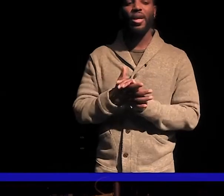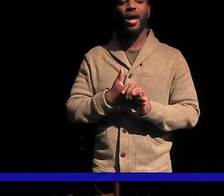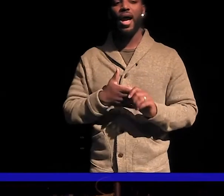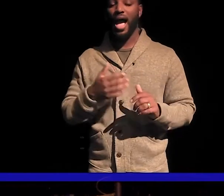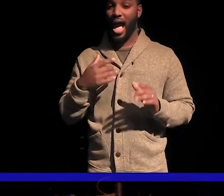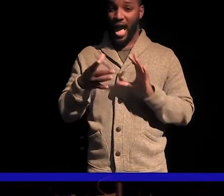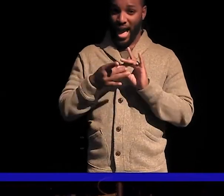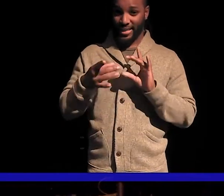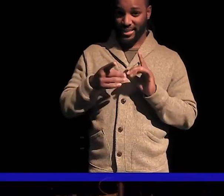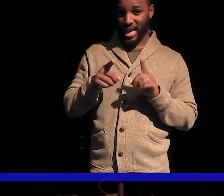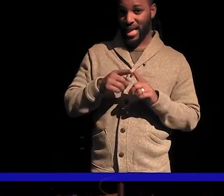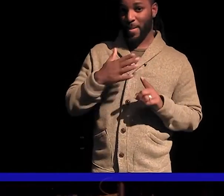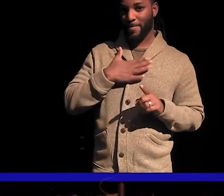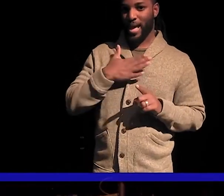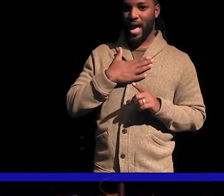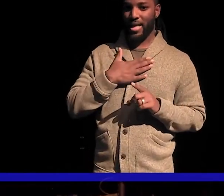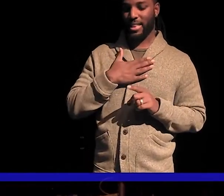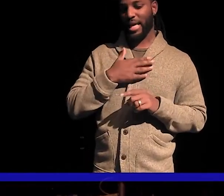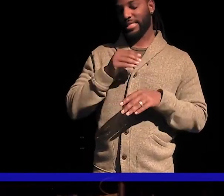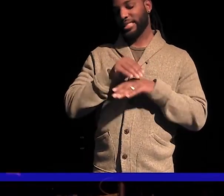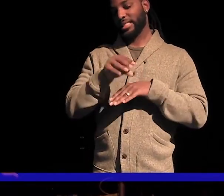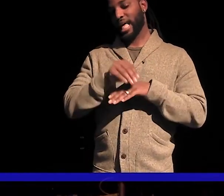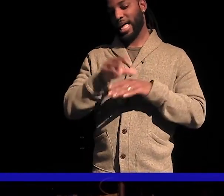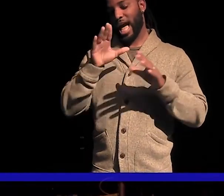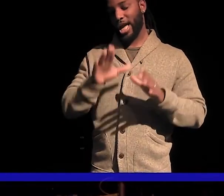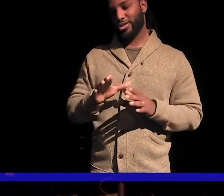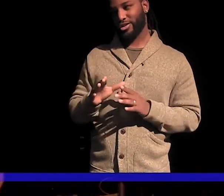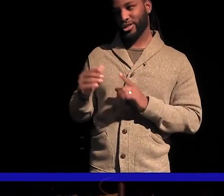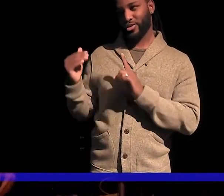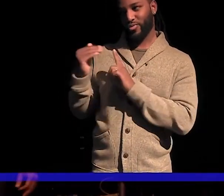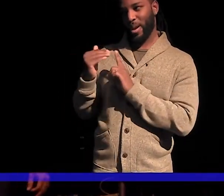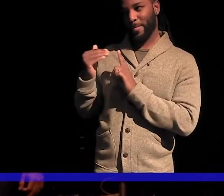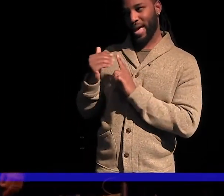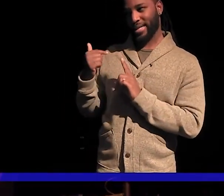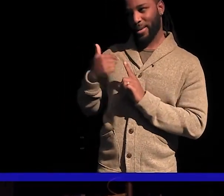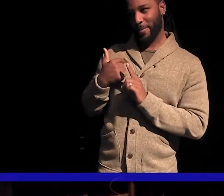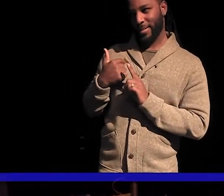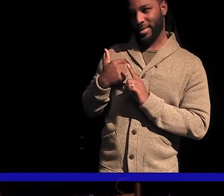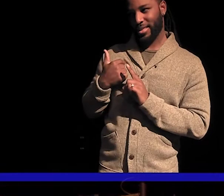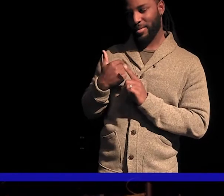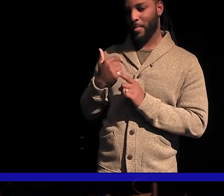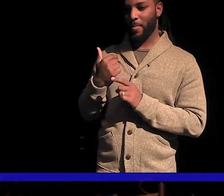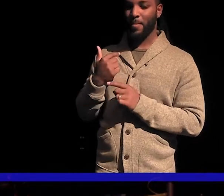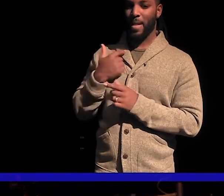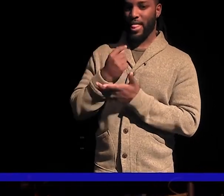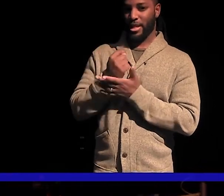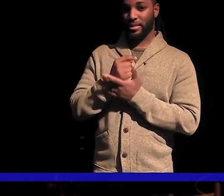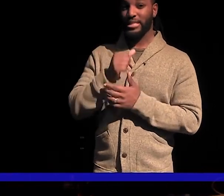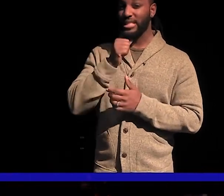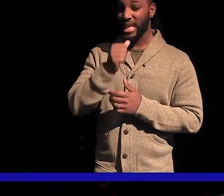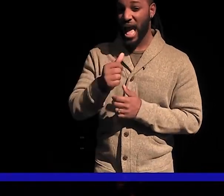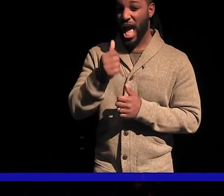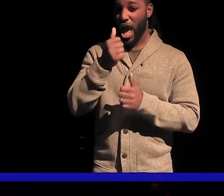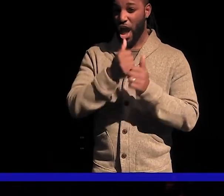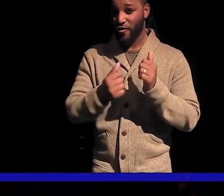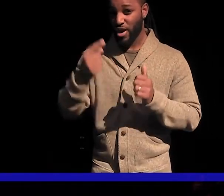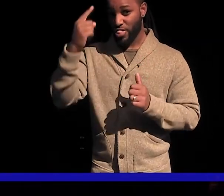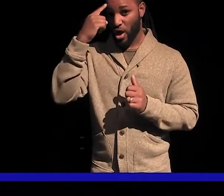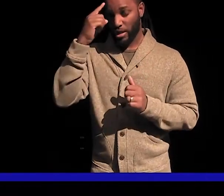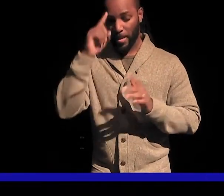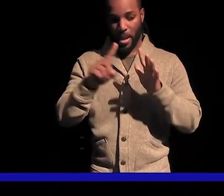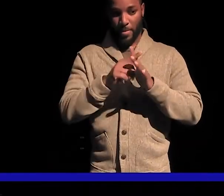I said, as my psychiatrist kindly reminded me, that not every thought that came to my mind came from God.